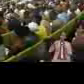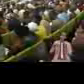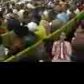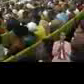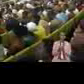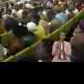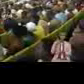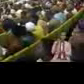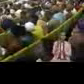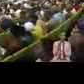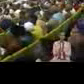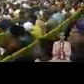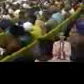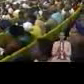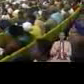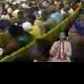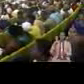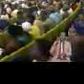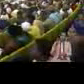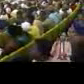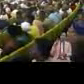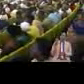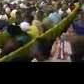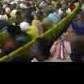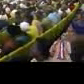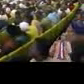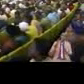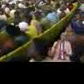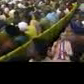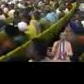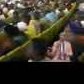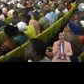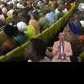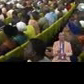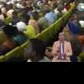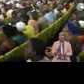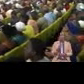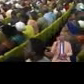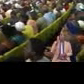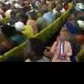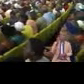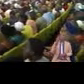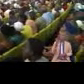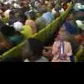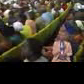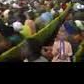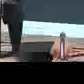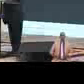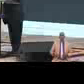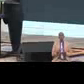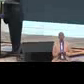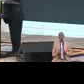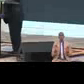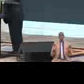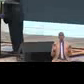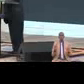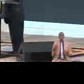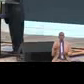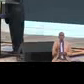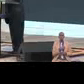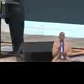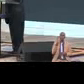of old. I will see the prophets of old. I will see the Lord. We shall see him